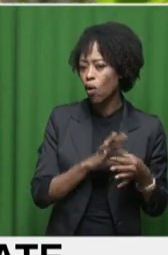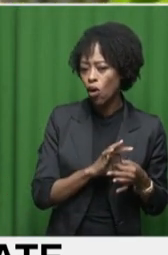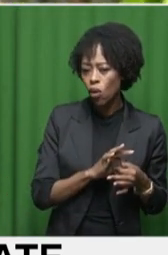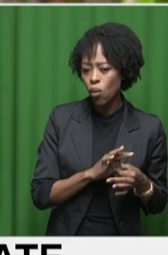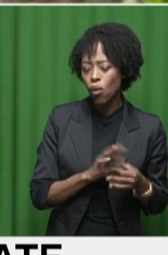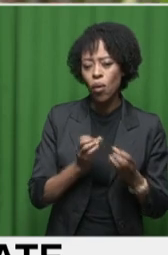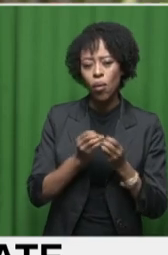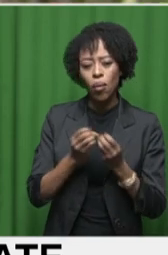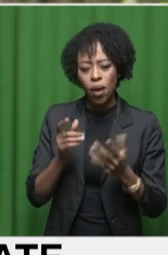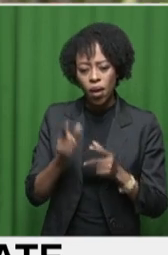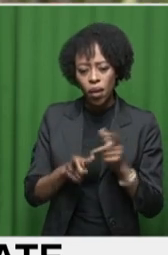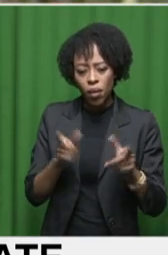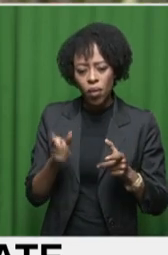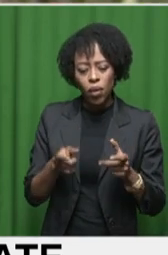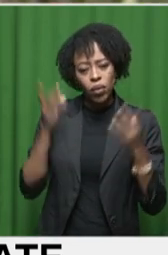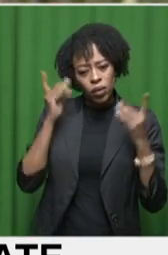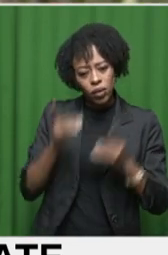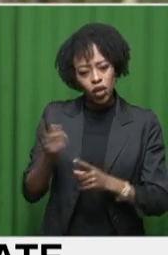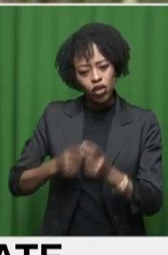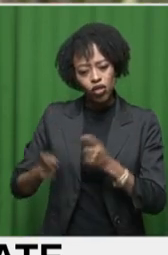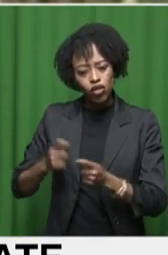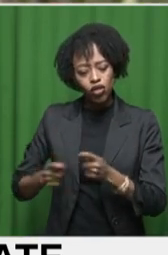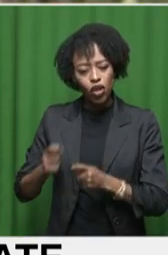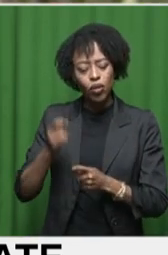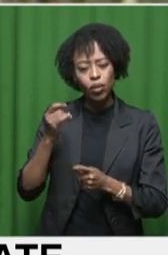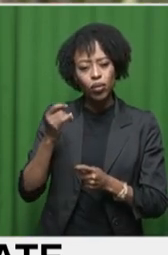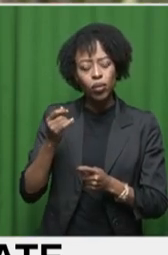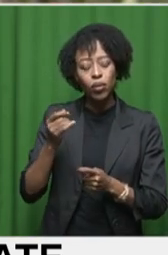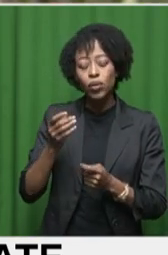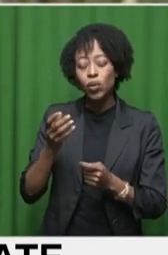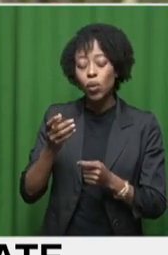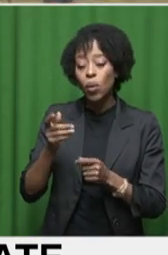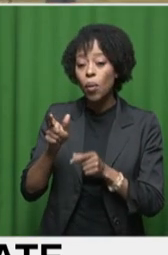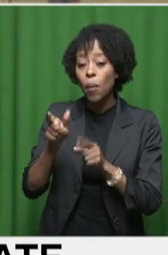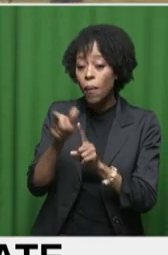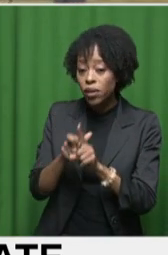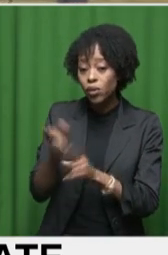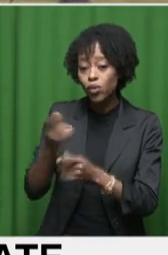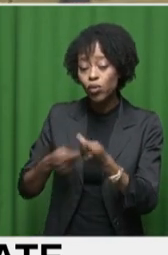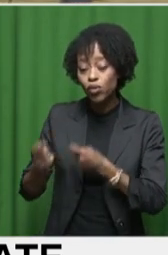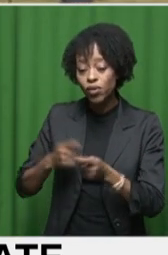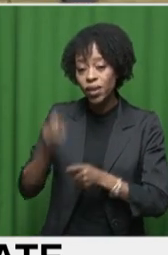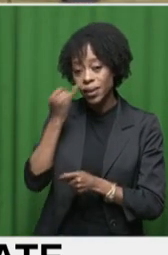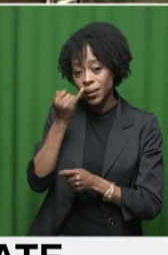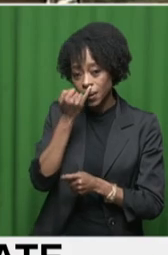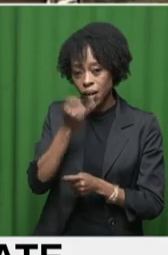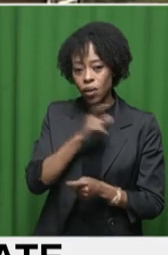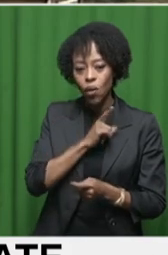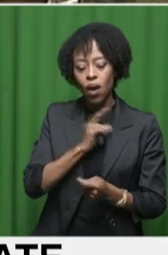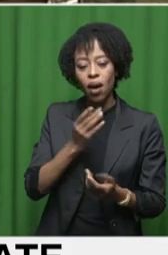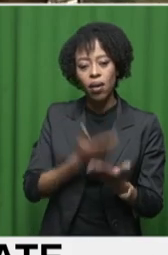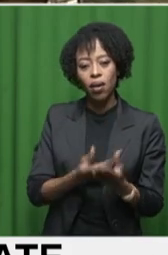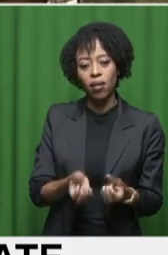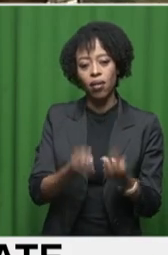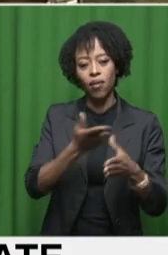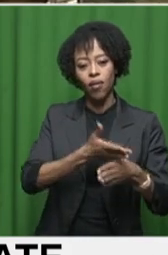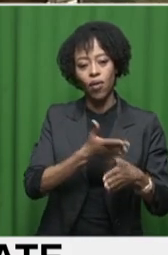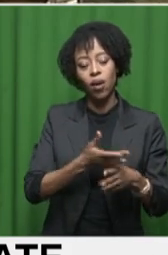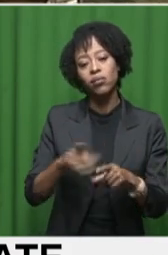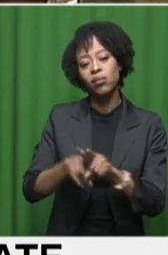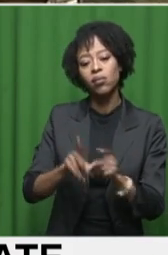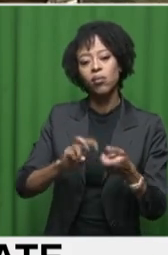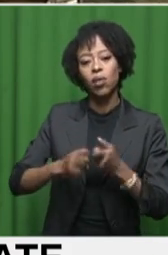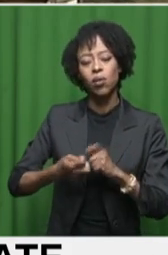into drug lords, who seek work there because he must put food on the table. The same problems